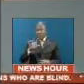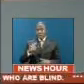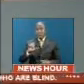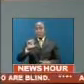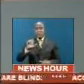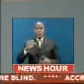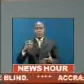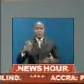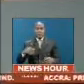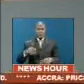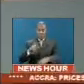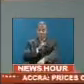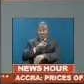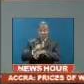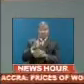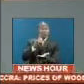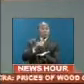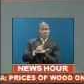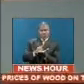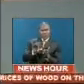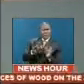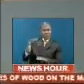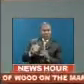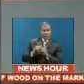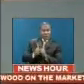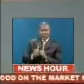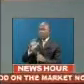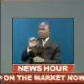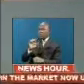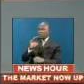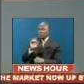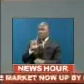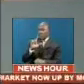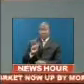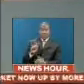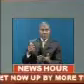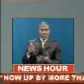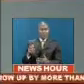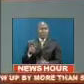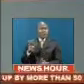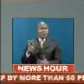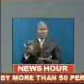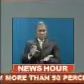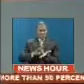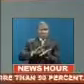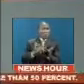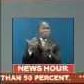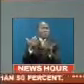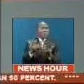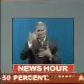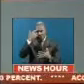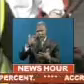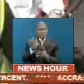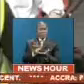Second senior doctor in Sierra Leone has died from Ebola as West Africa awaits the arrival of experimental drugs to tackle the